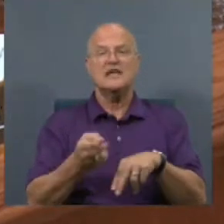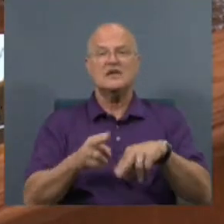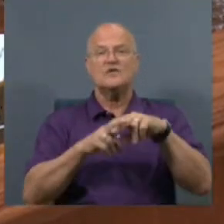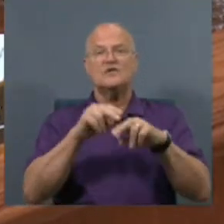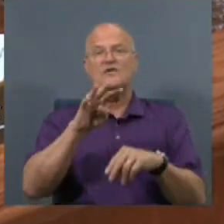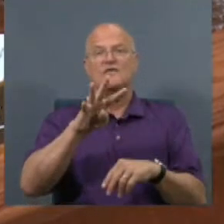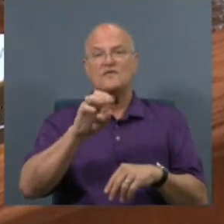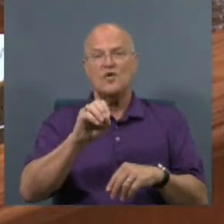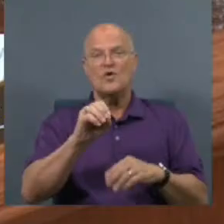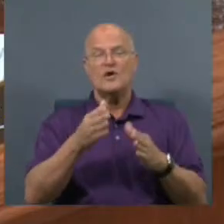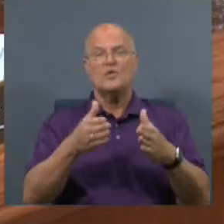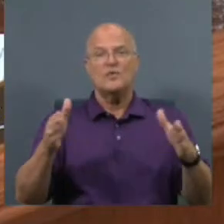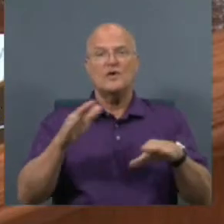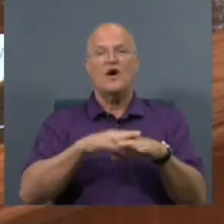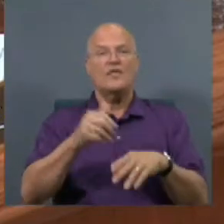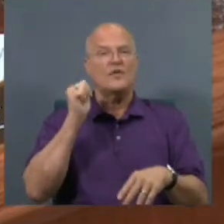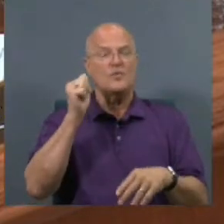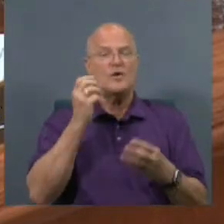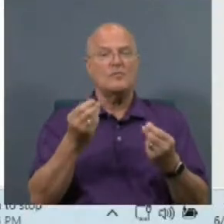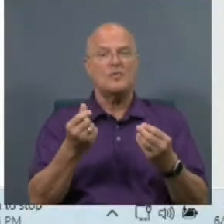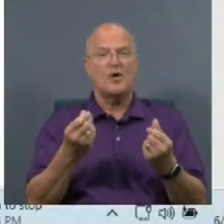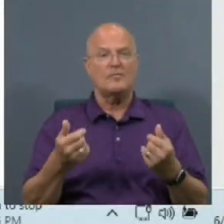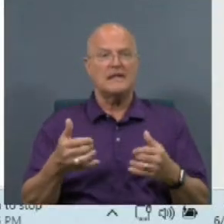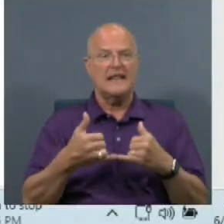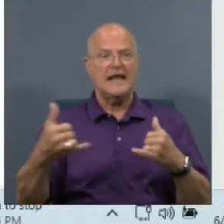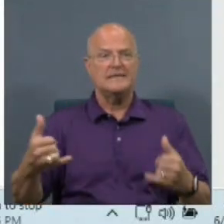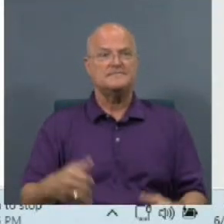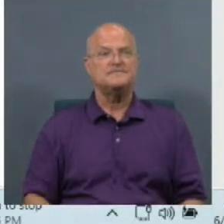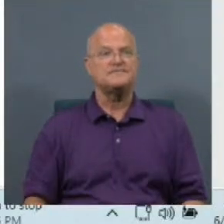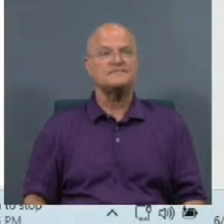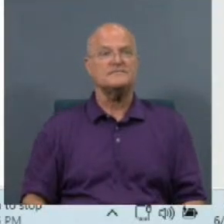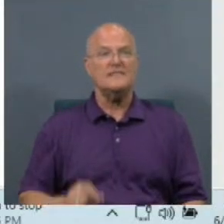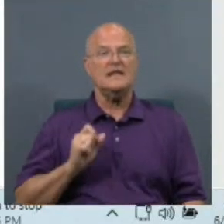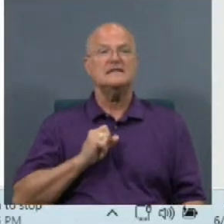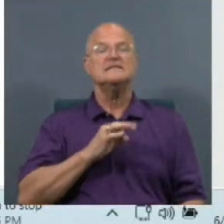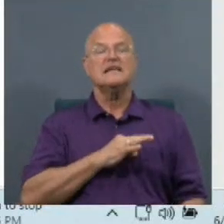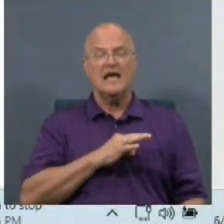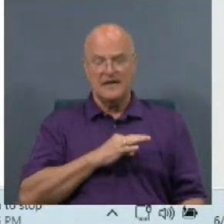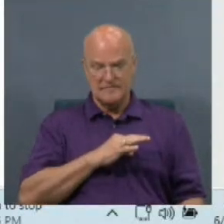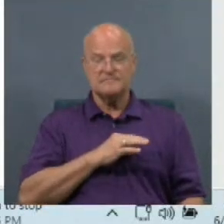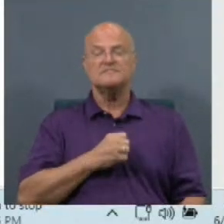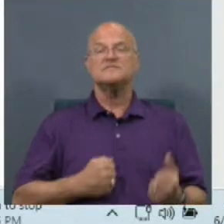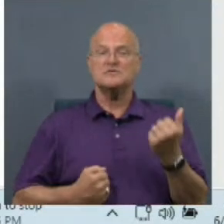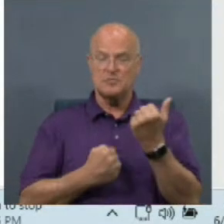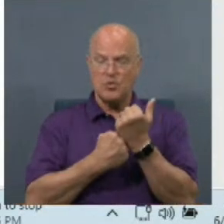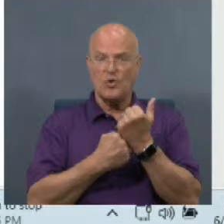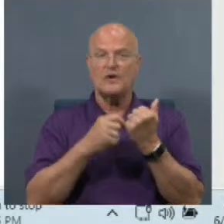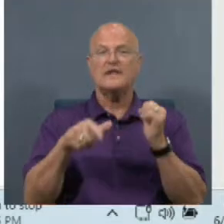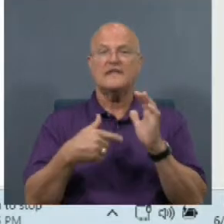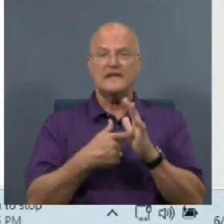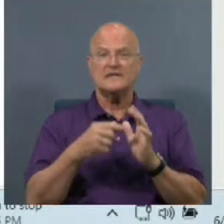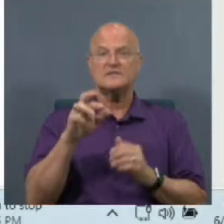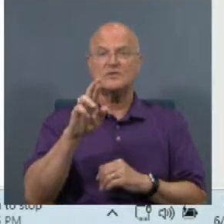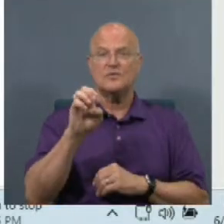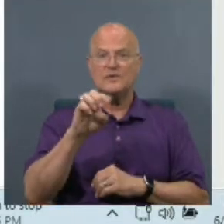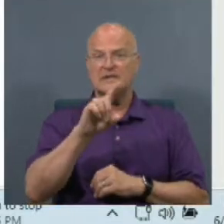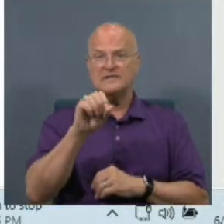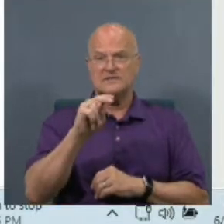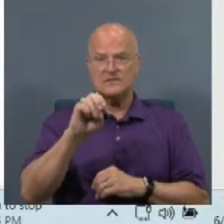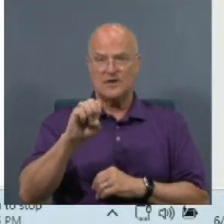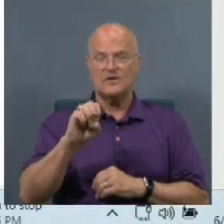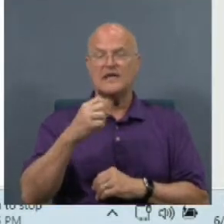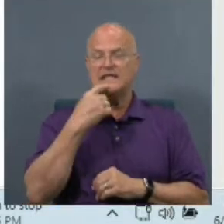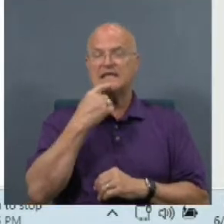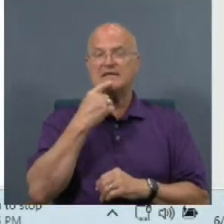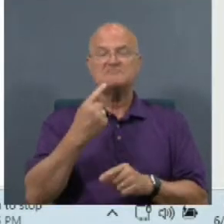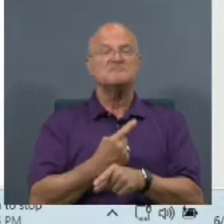to a 40-foot width along the rear property line. Staff is supportive of the requested PCD rezoning. Staff feels the request